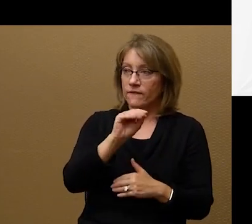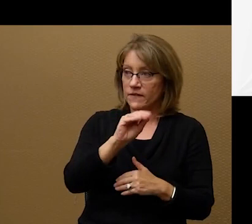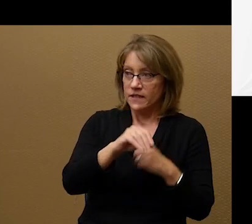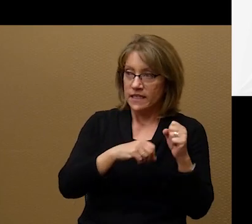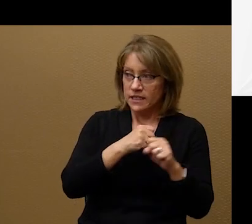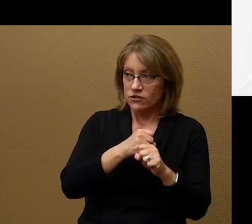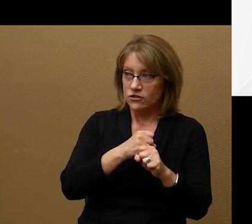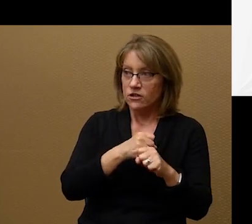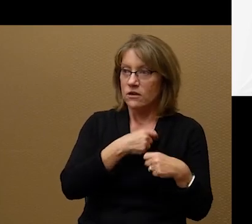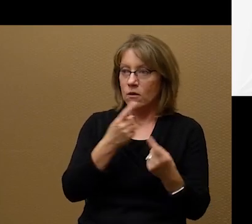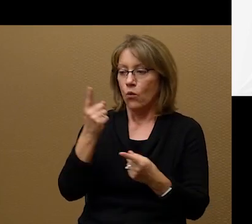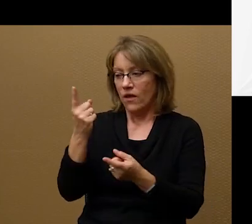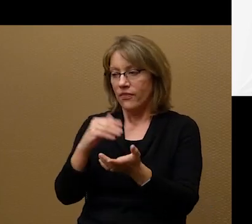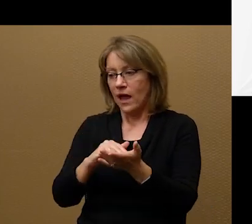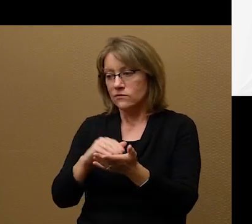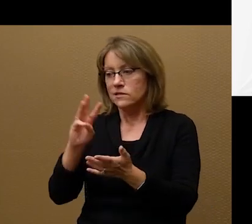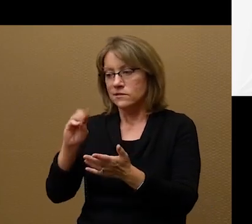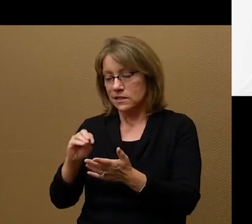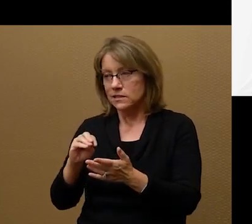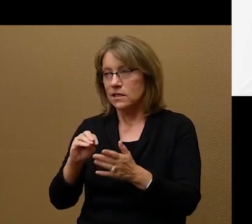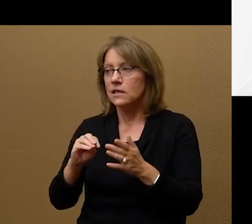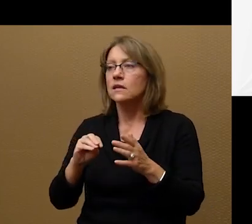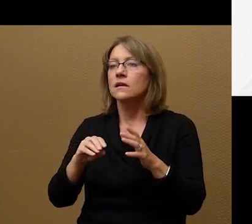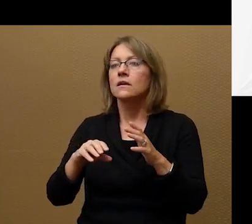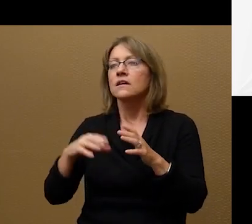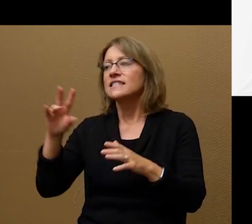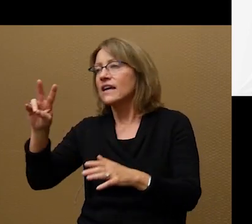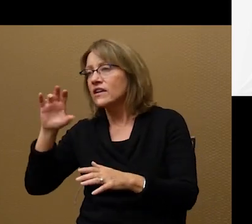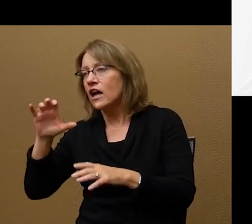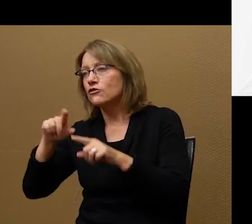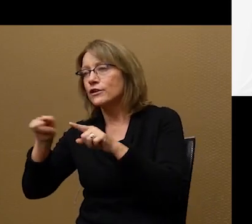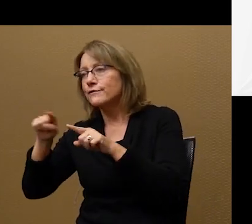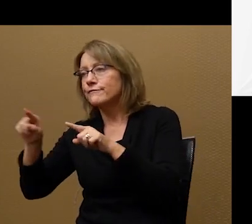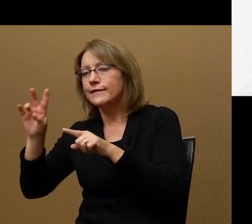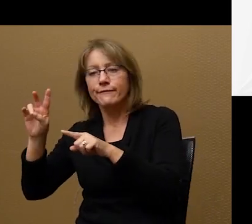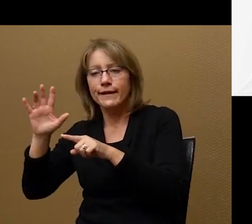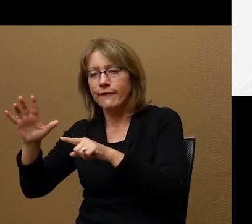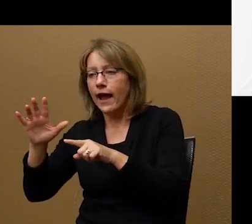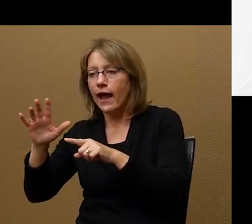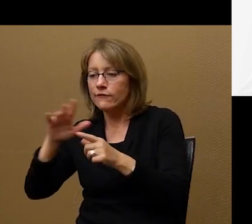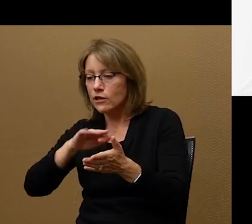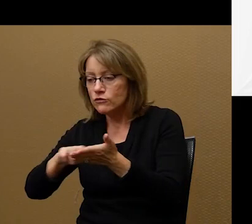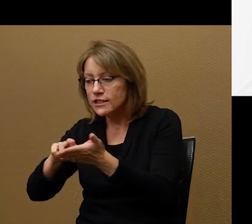and 775 of these studies were considered controlled.